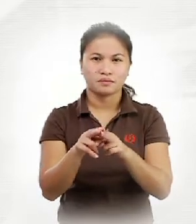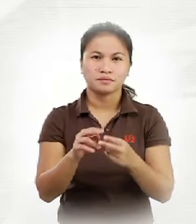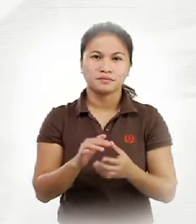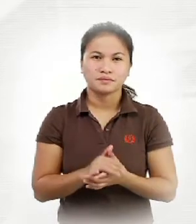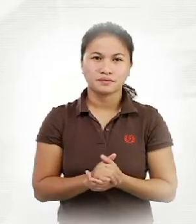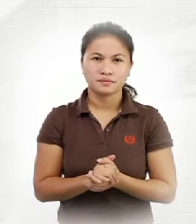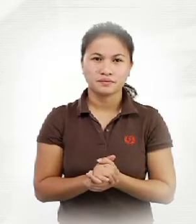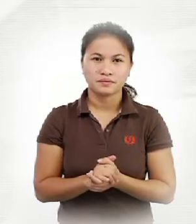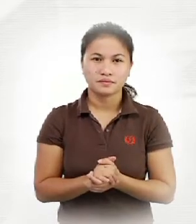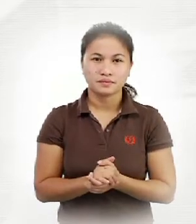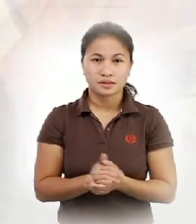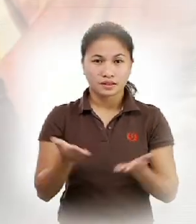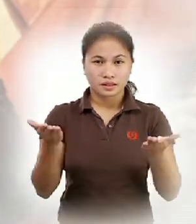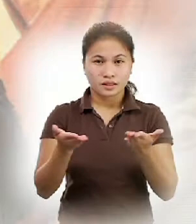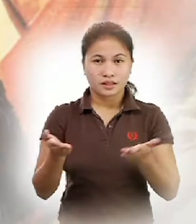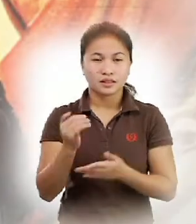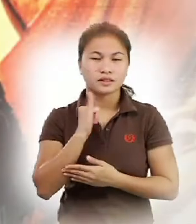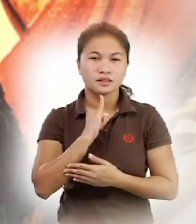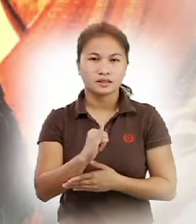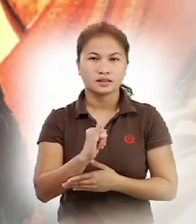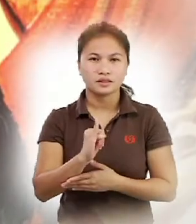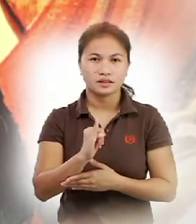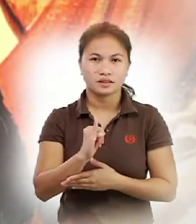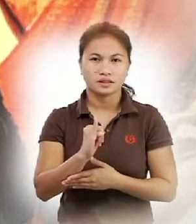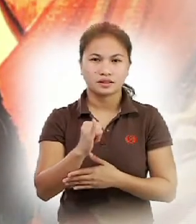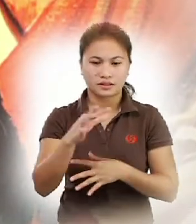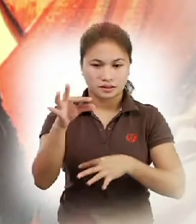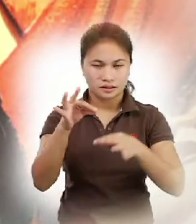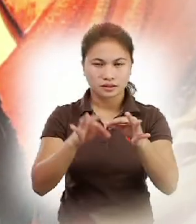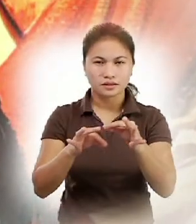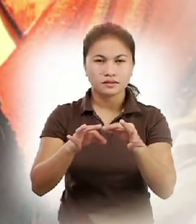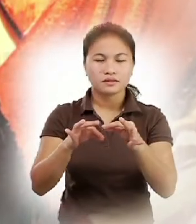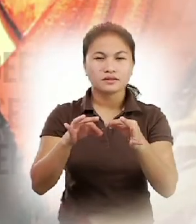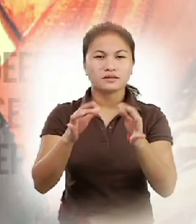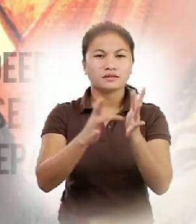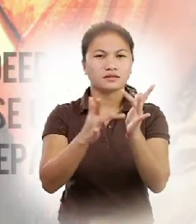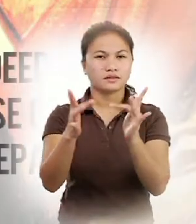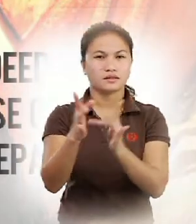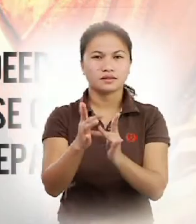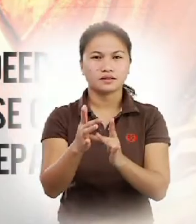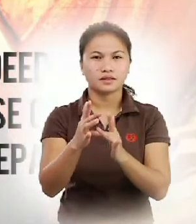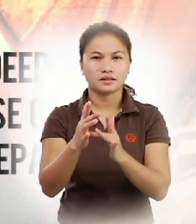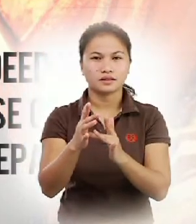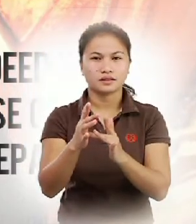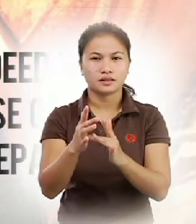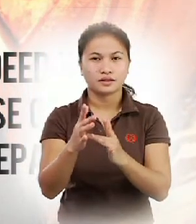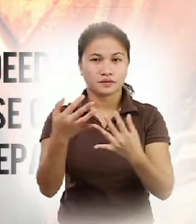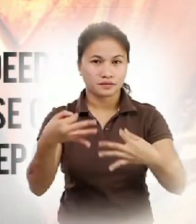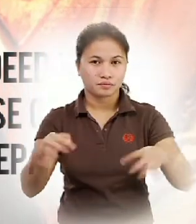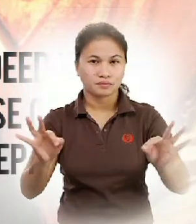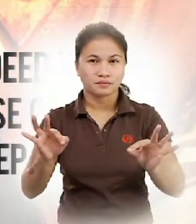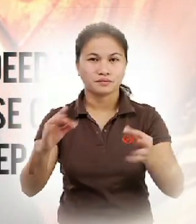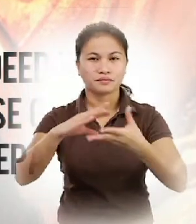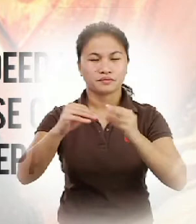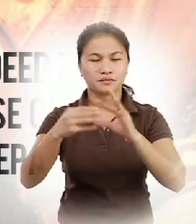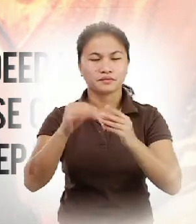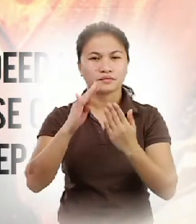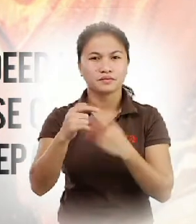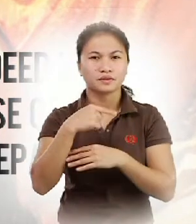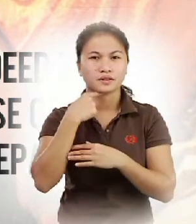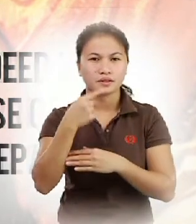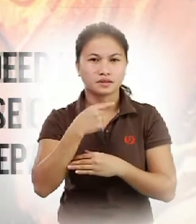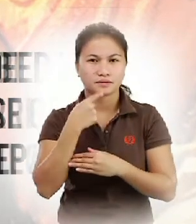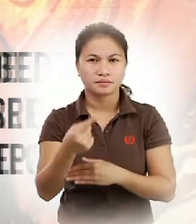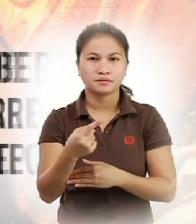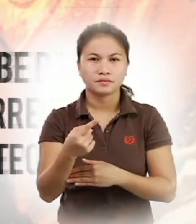Here is the clincher. Jesus ends the parable by saying, you should be pleased that they cannot repay